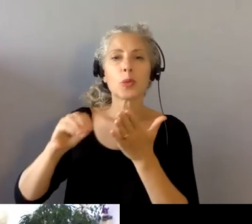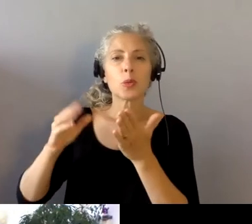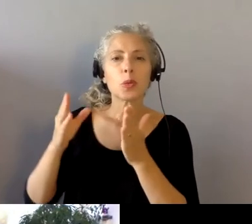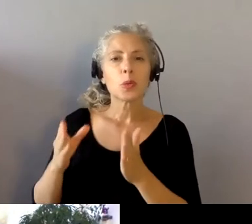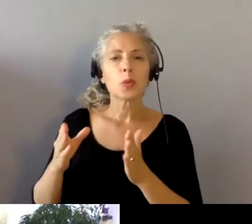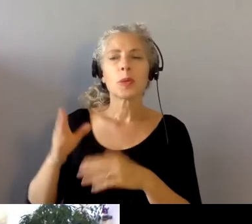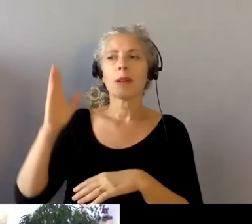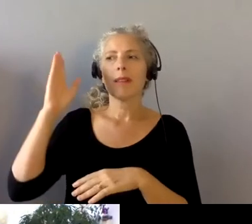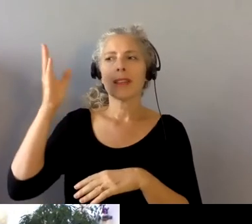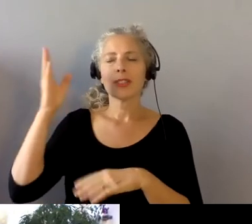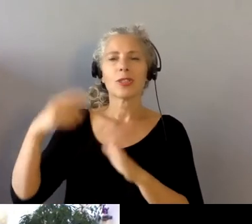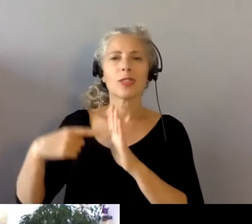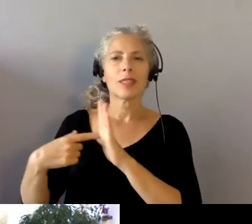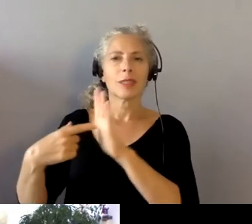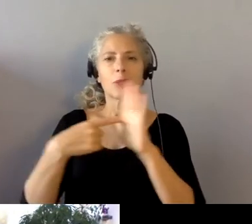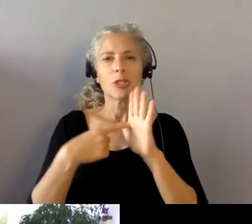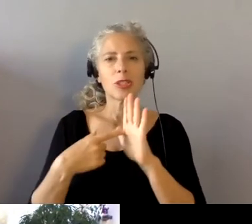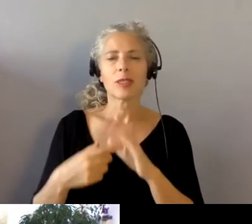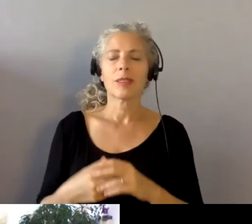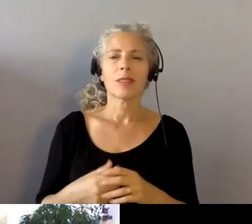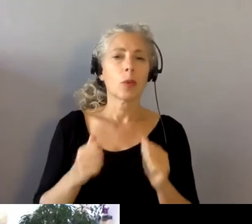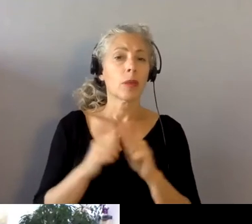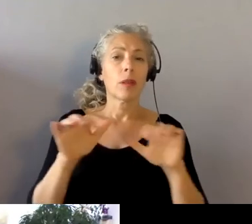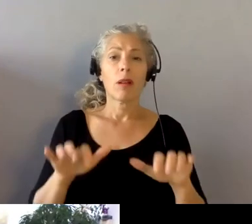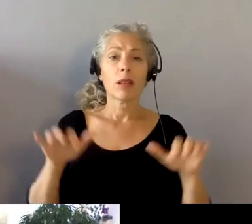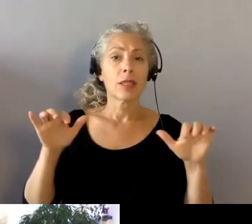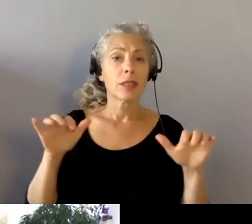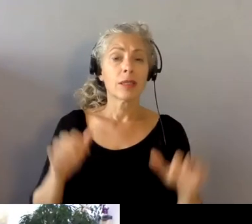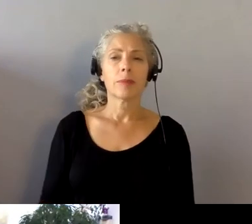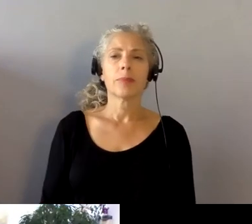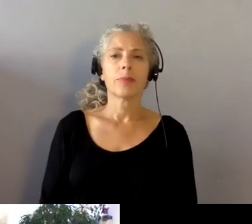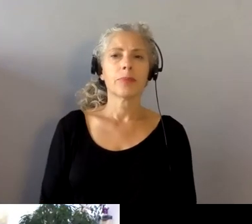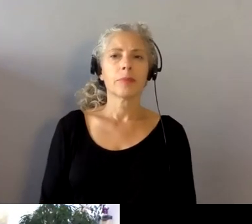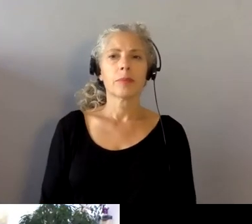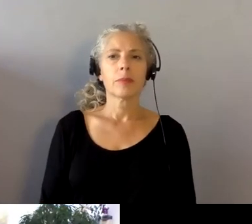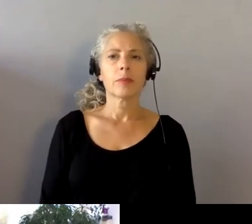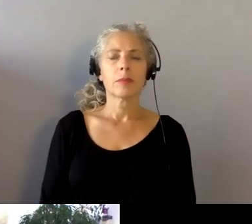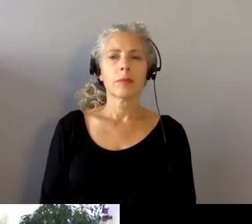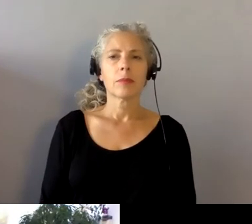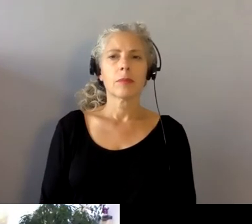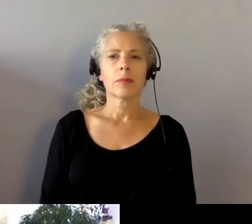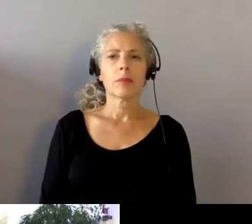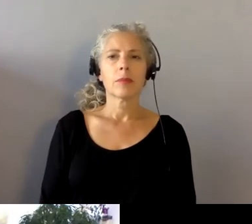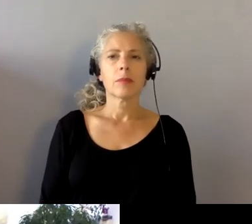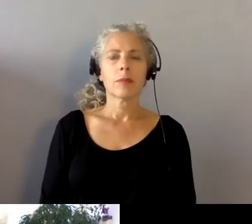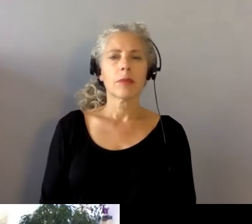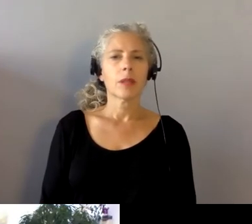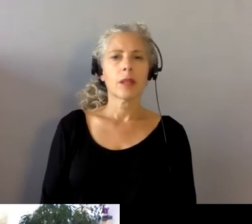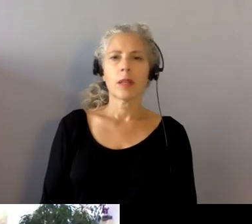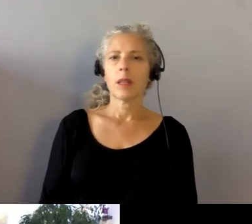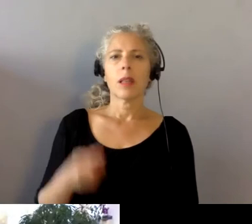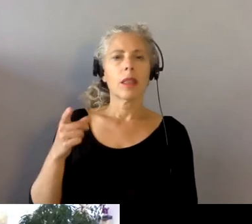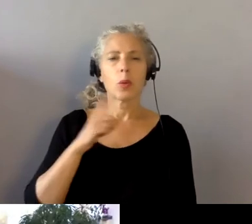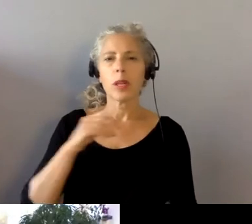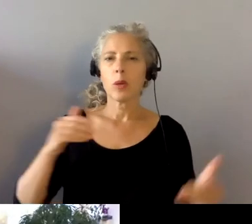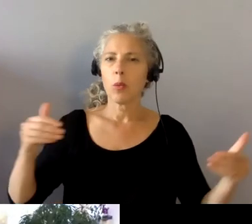the exhibition, with the audience, and with the welcoming of the work, the welcoming